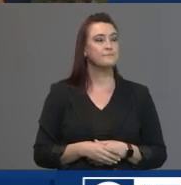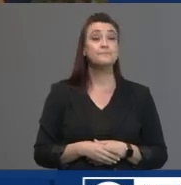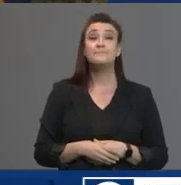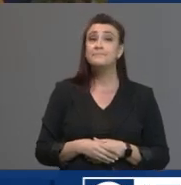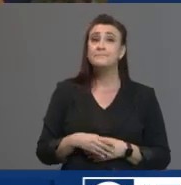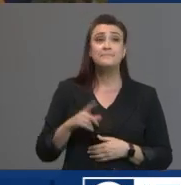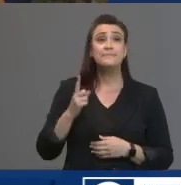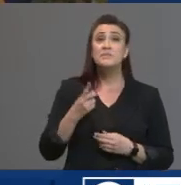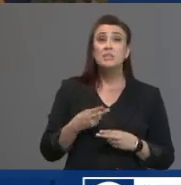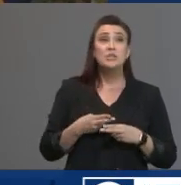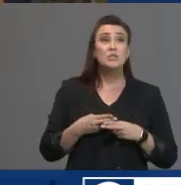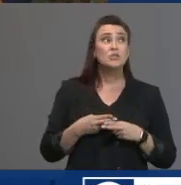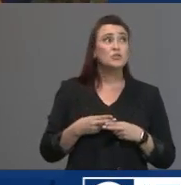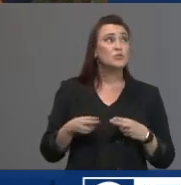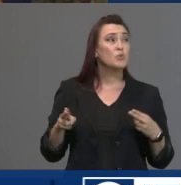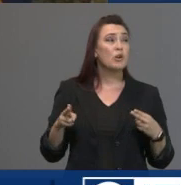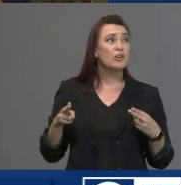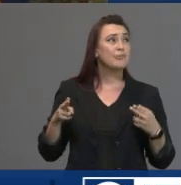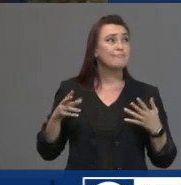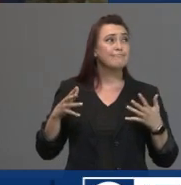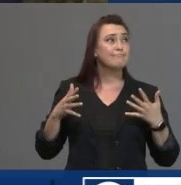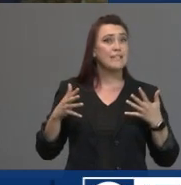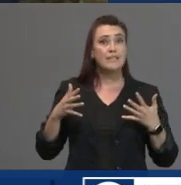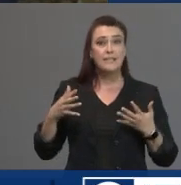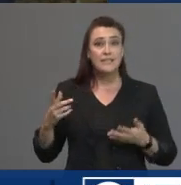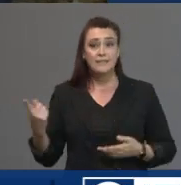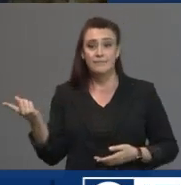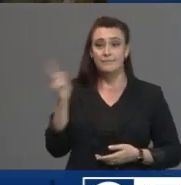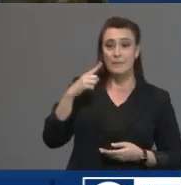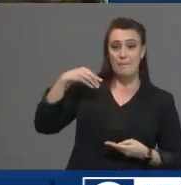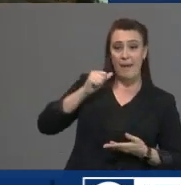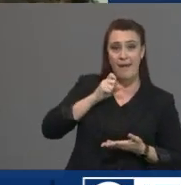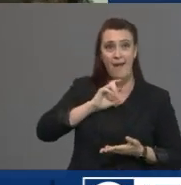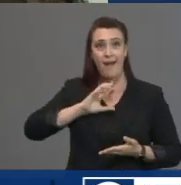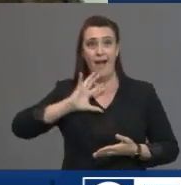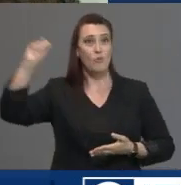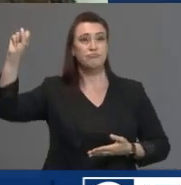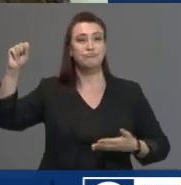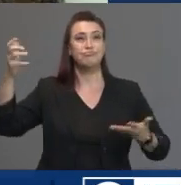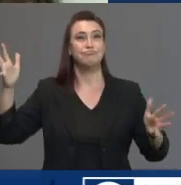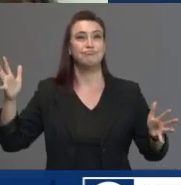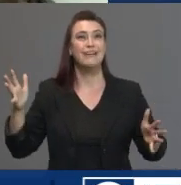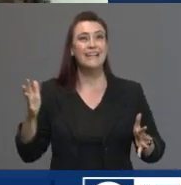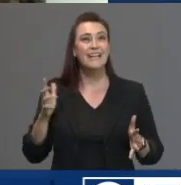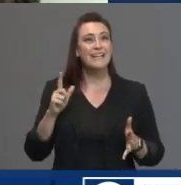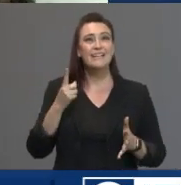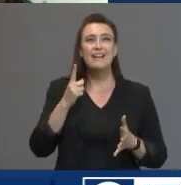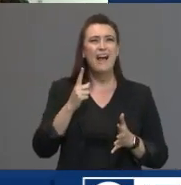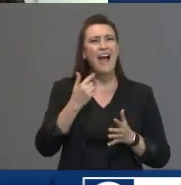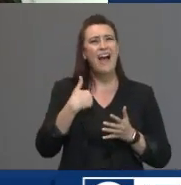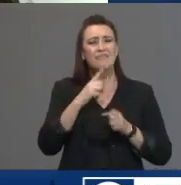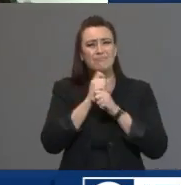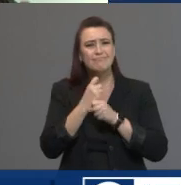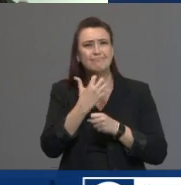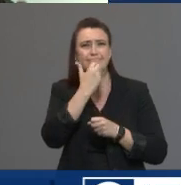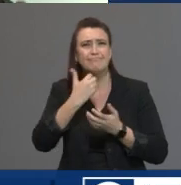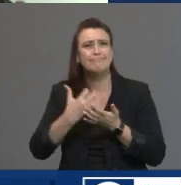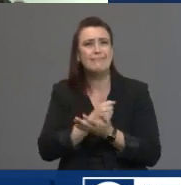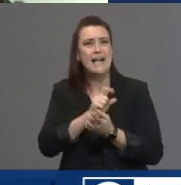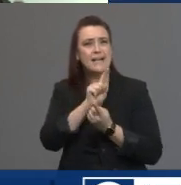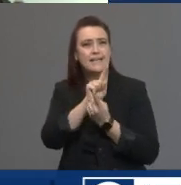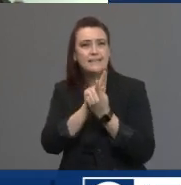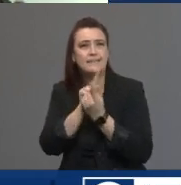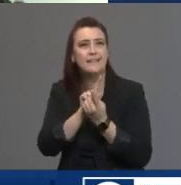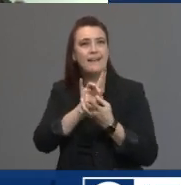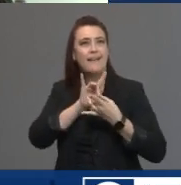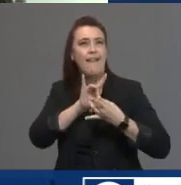It's just such a short payout and get out the door, and you're not getting that like human to human connection